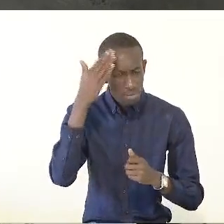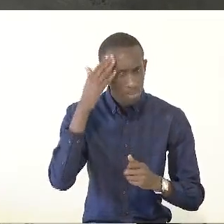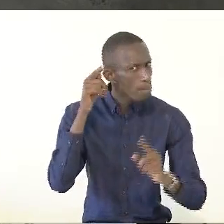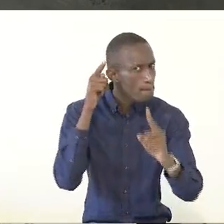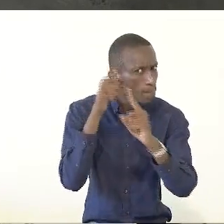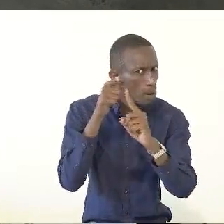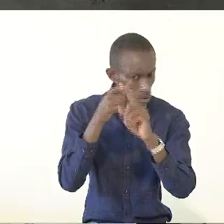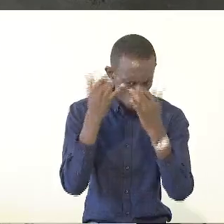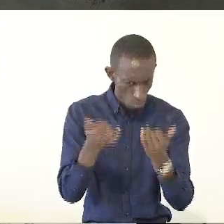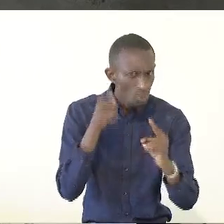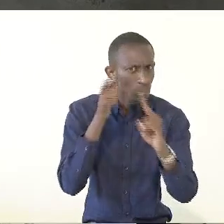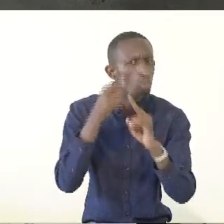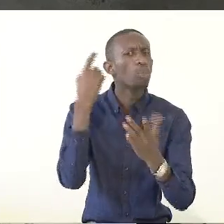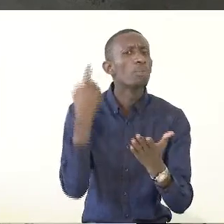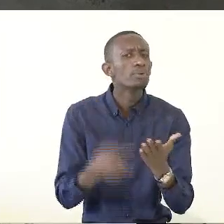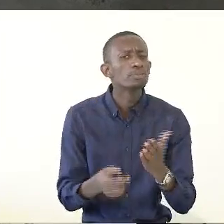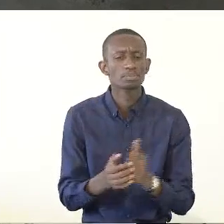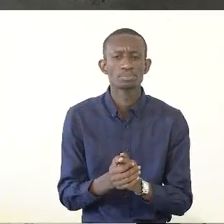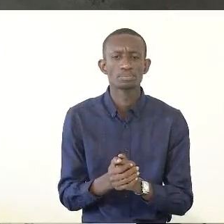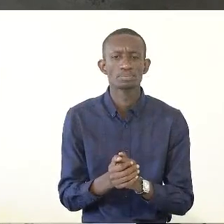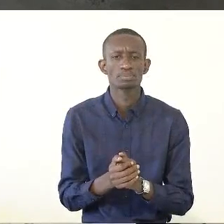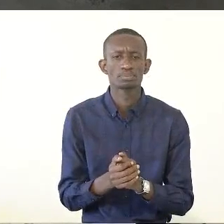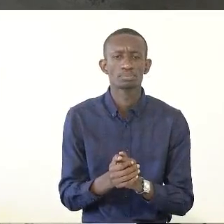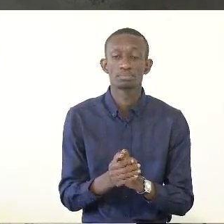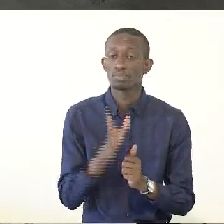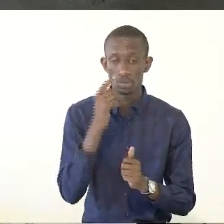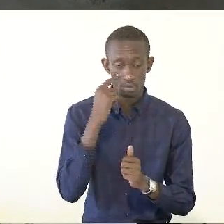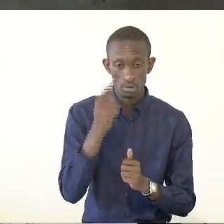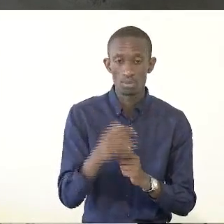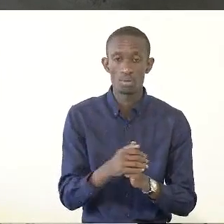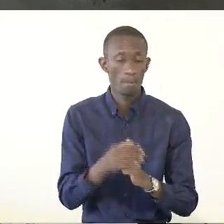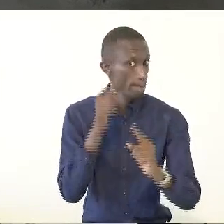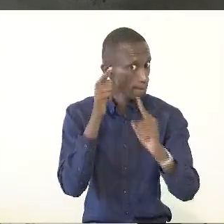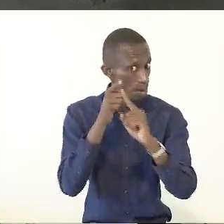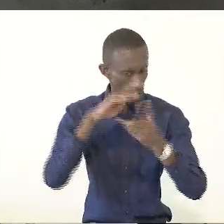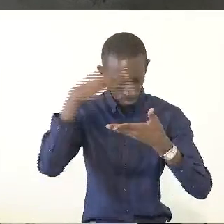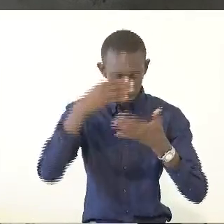today. Let's look at the learning objective of our lesson today.